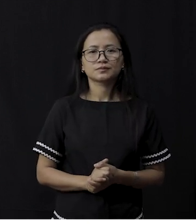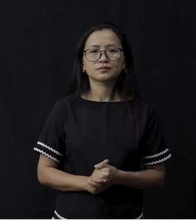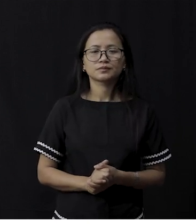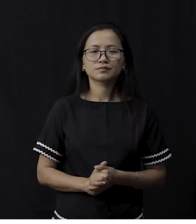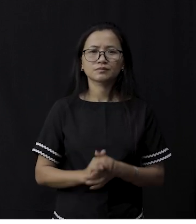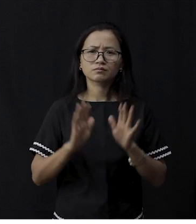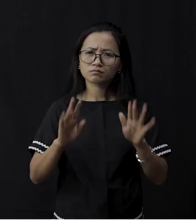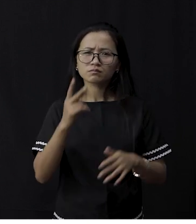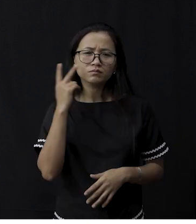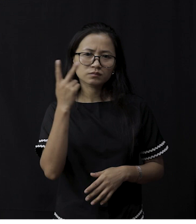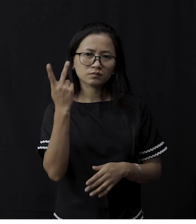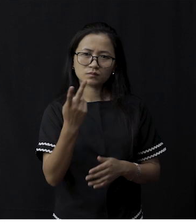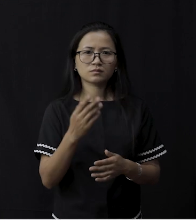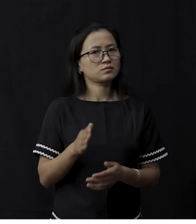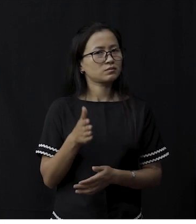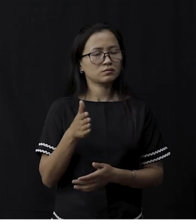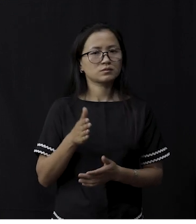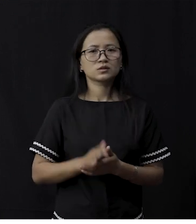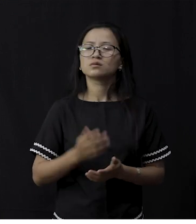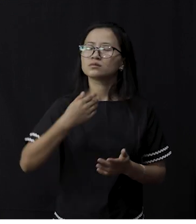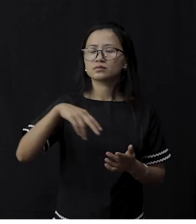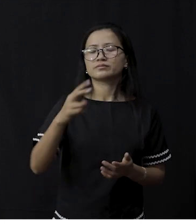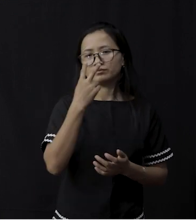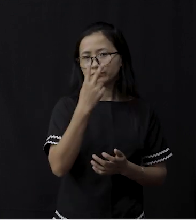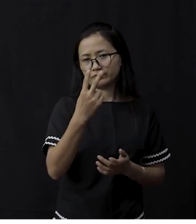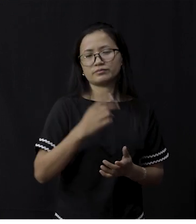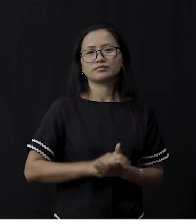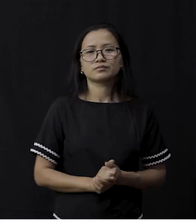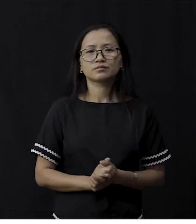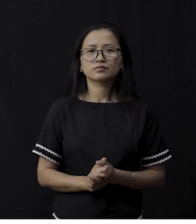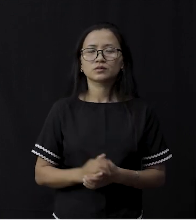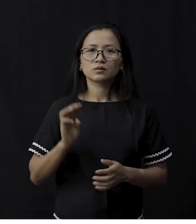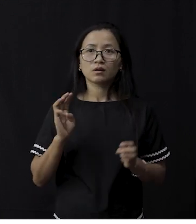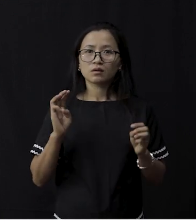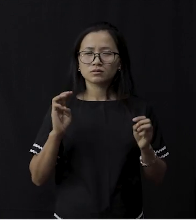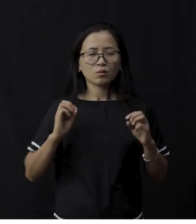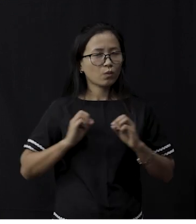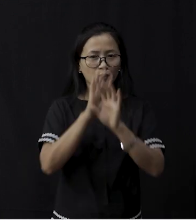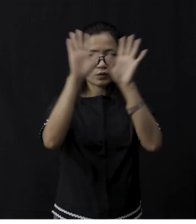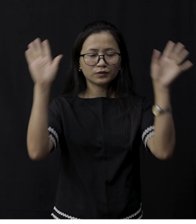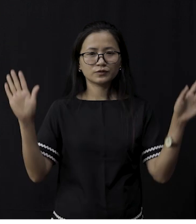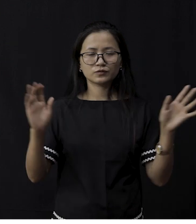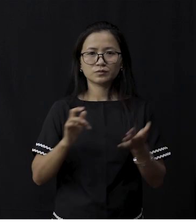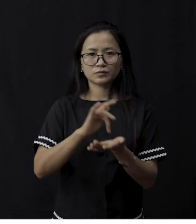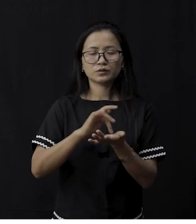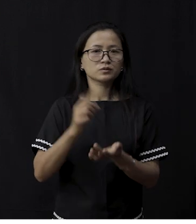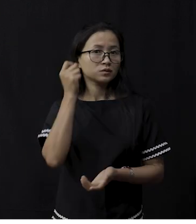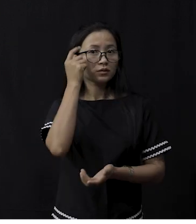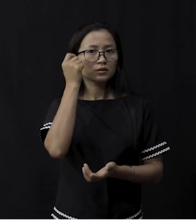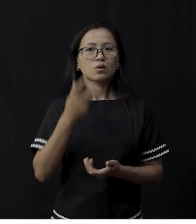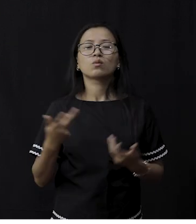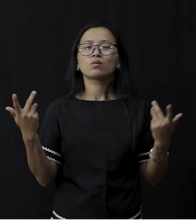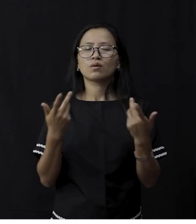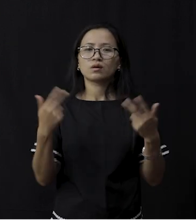If you have not visited this, please go and visit it. It's a wonderful place to understand what